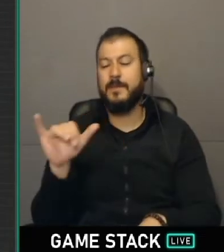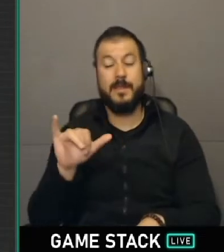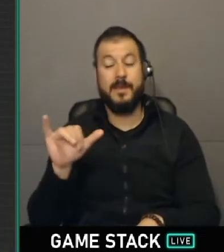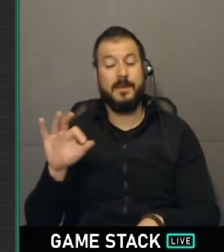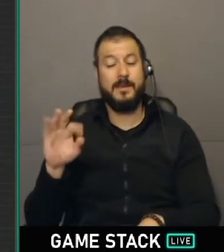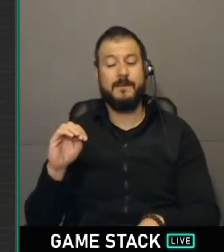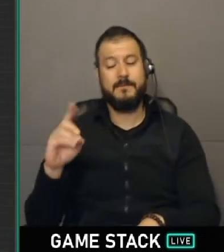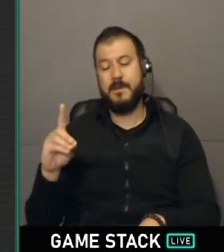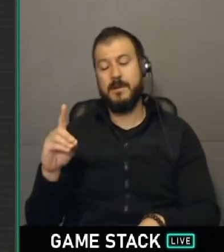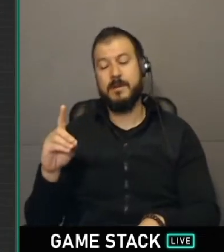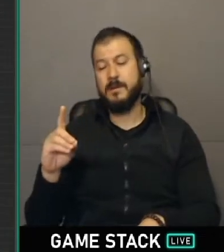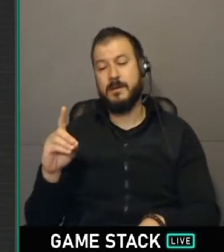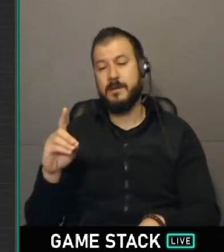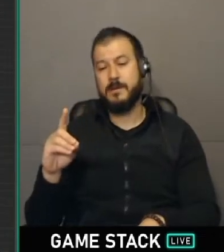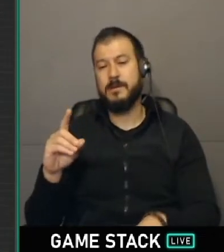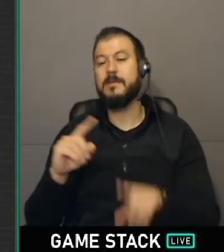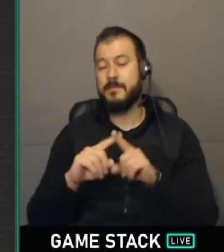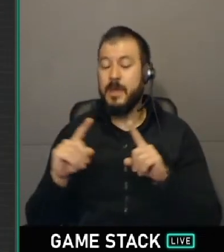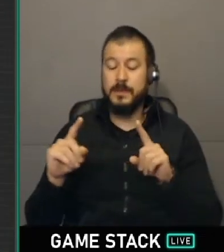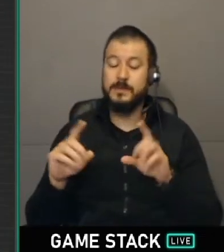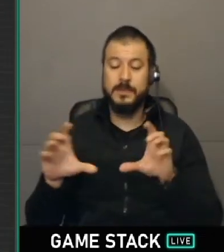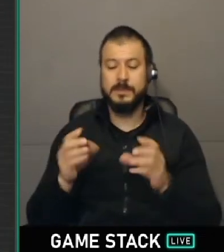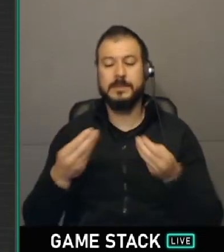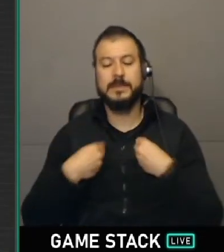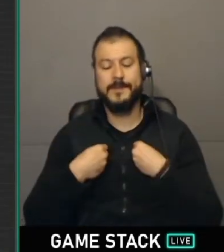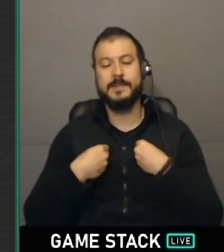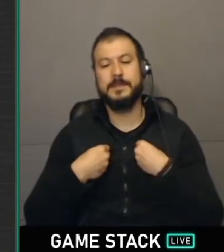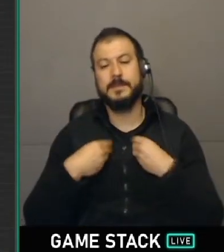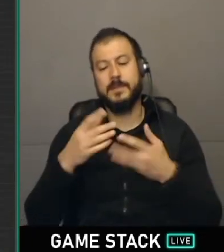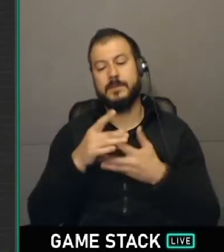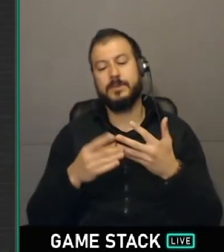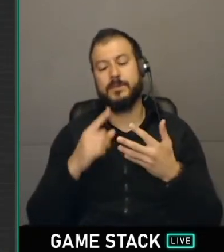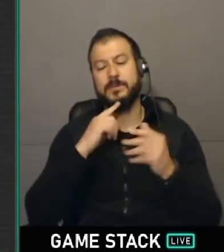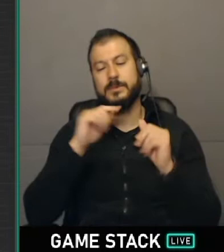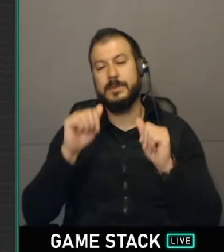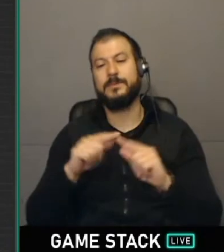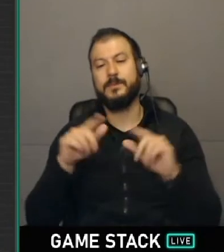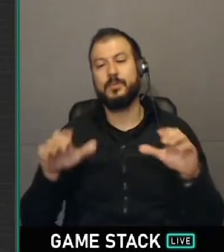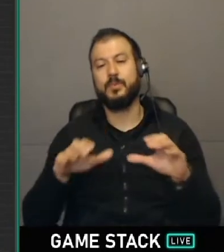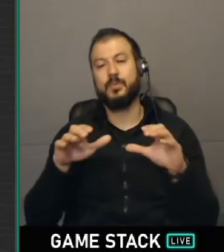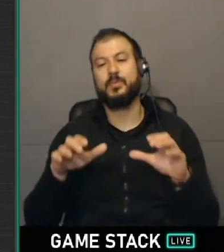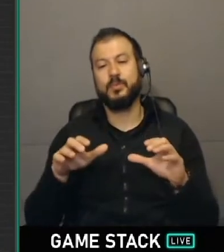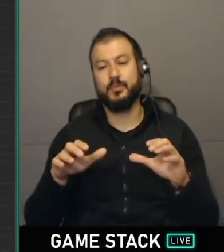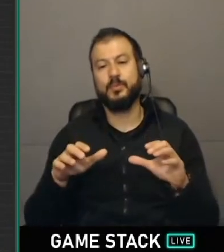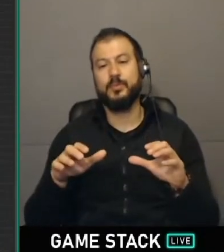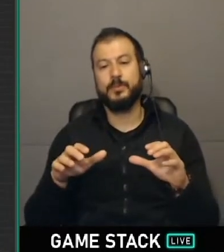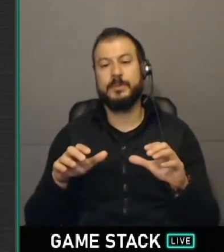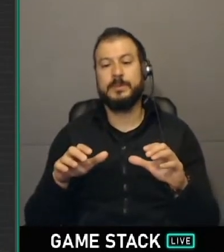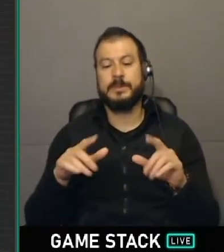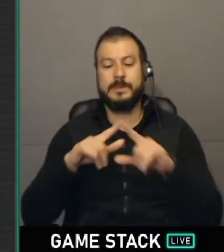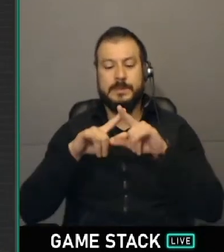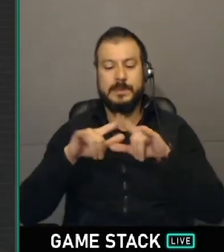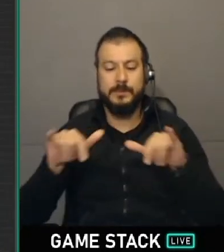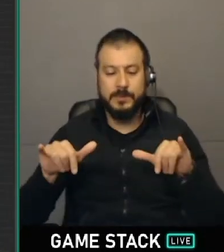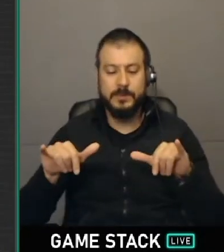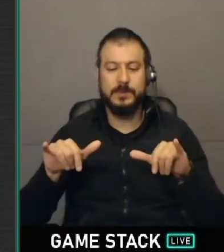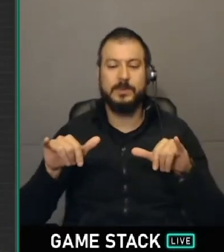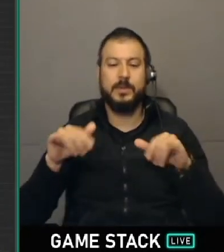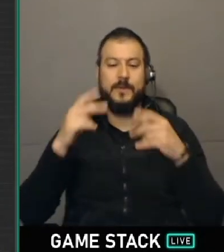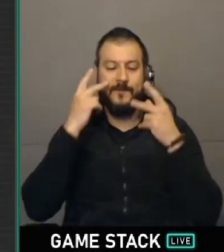does, but it does give us the option to be able to do simultaneous virtualized